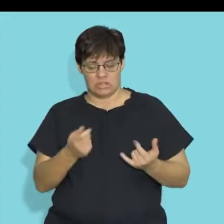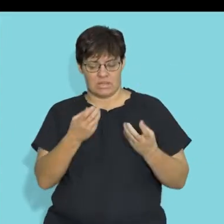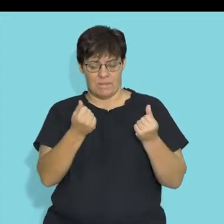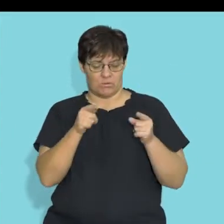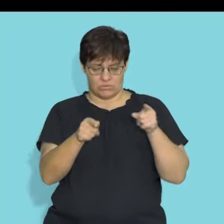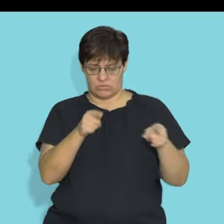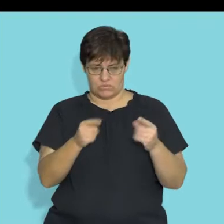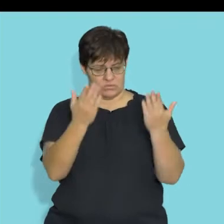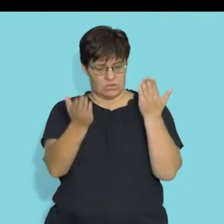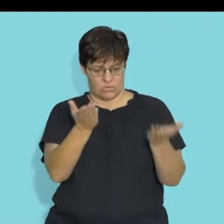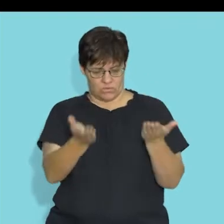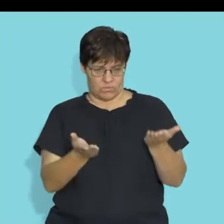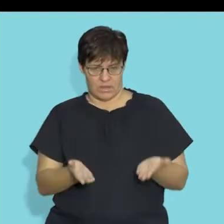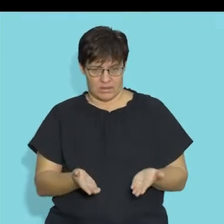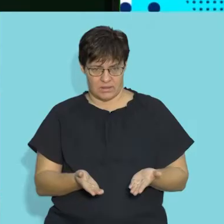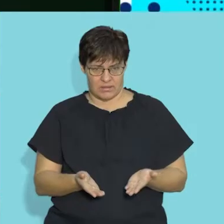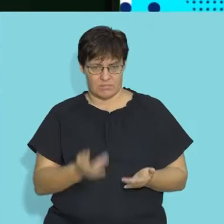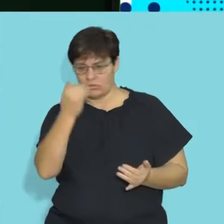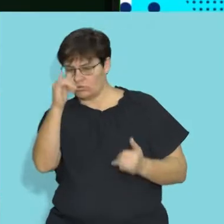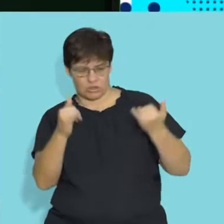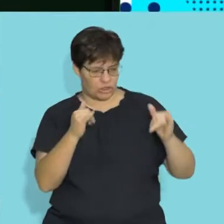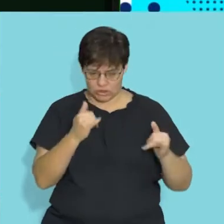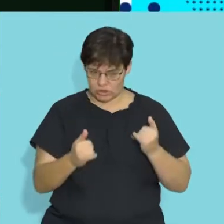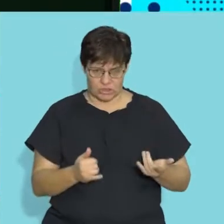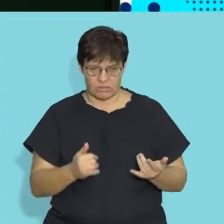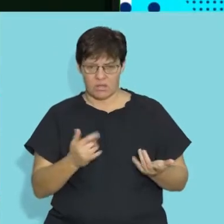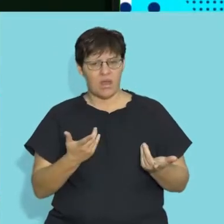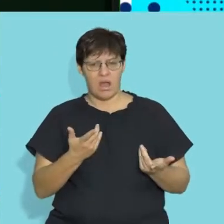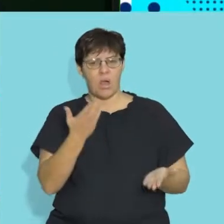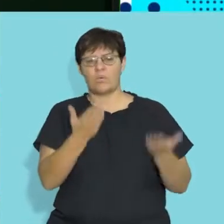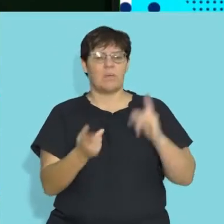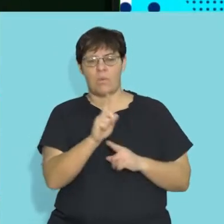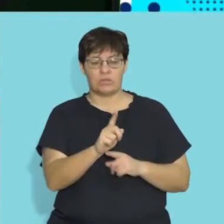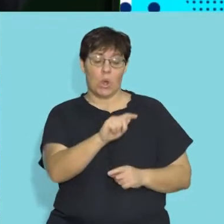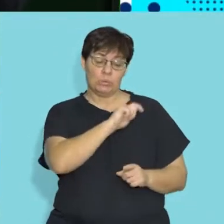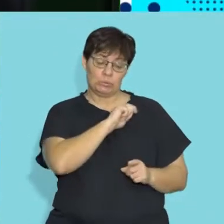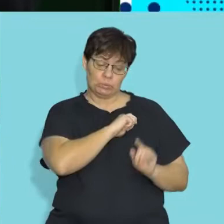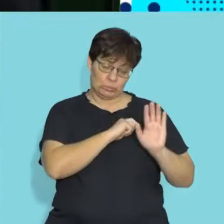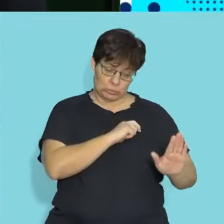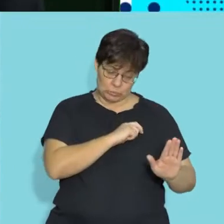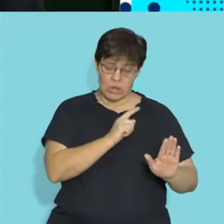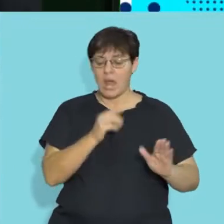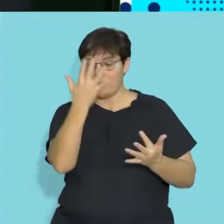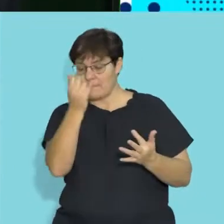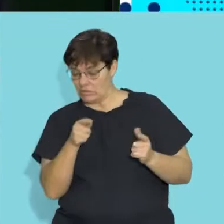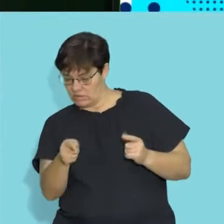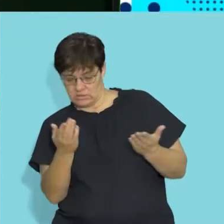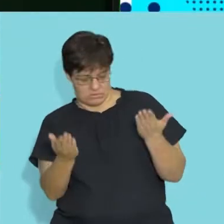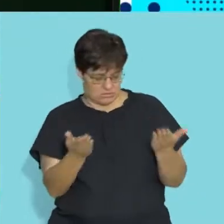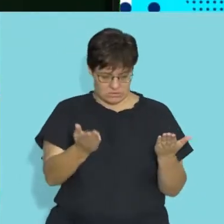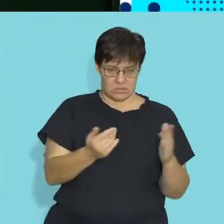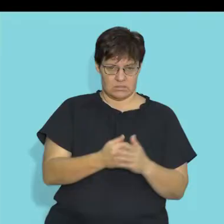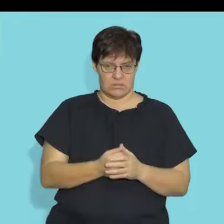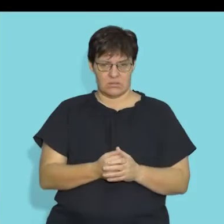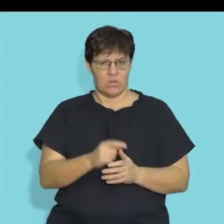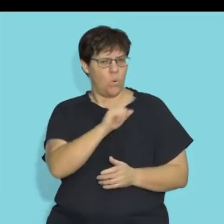figures. Right, again, what are we comparing? We're comparing actual against budgeted. What